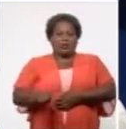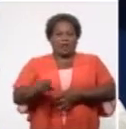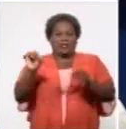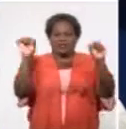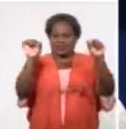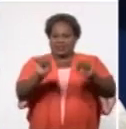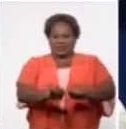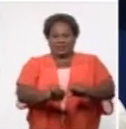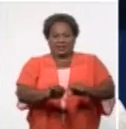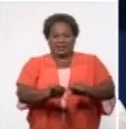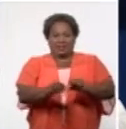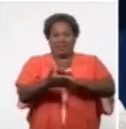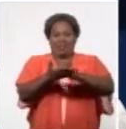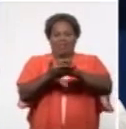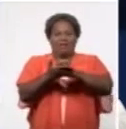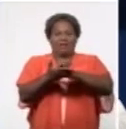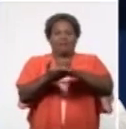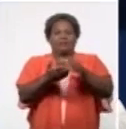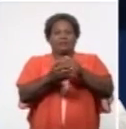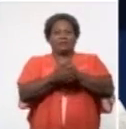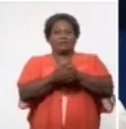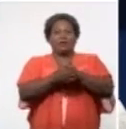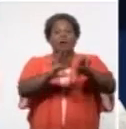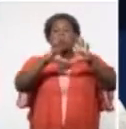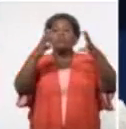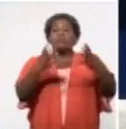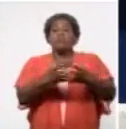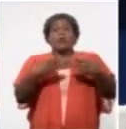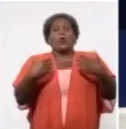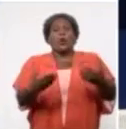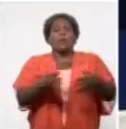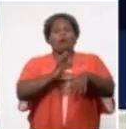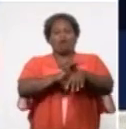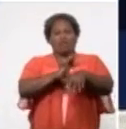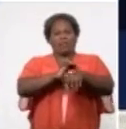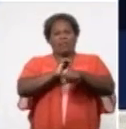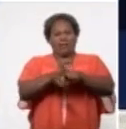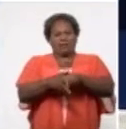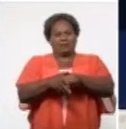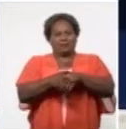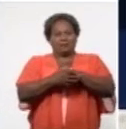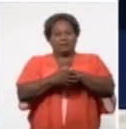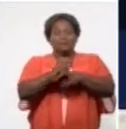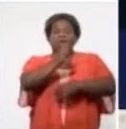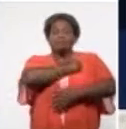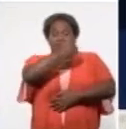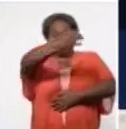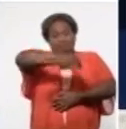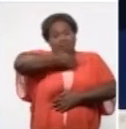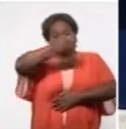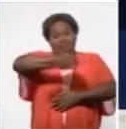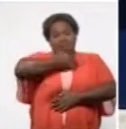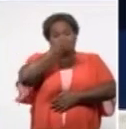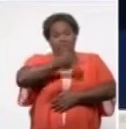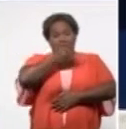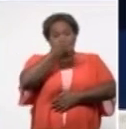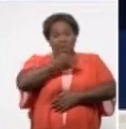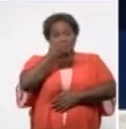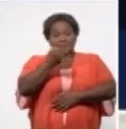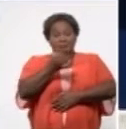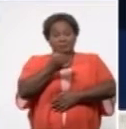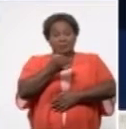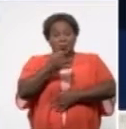93.6% have been recovered. As I mentioned, we have 1 patient in serious conditions, and for the 18th consecutive